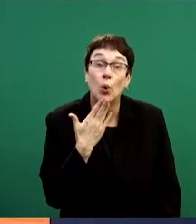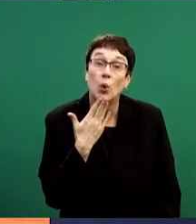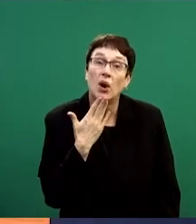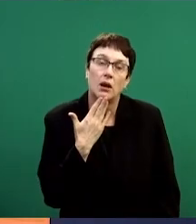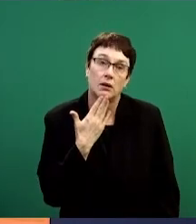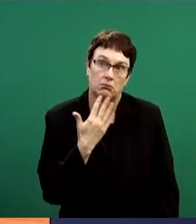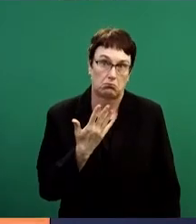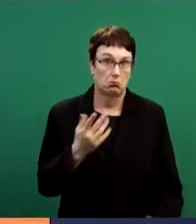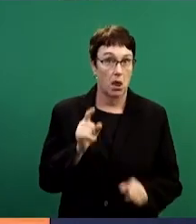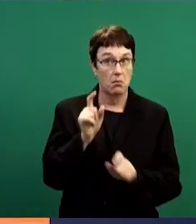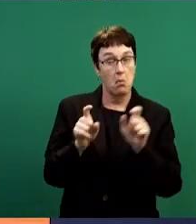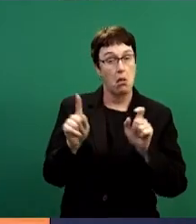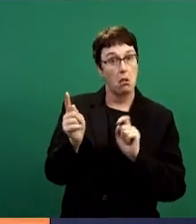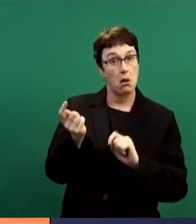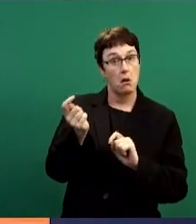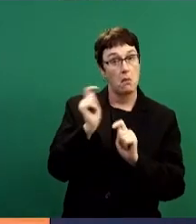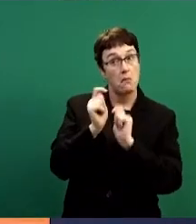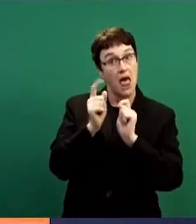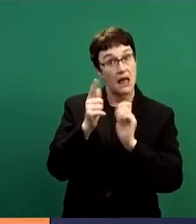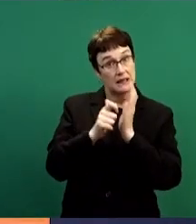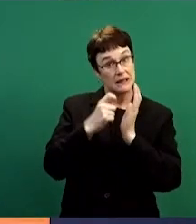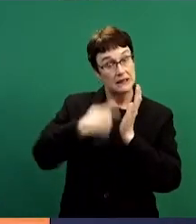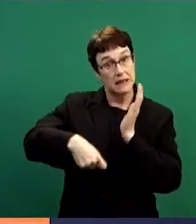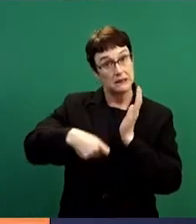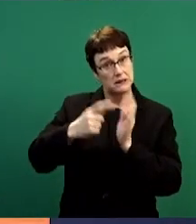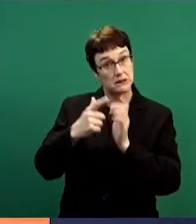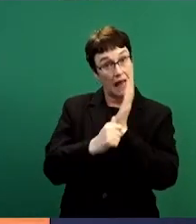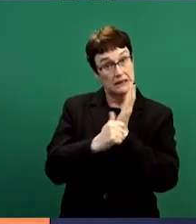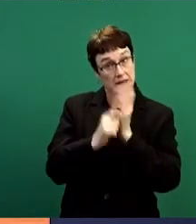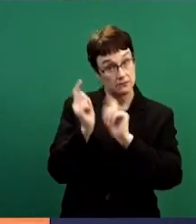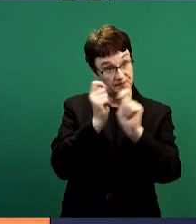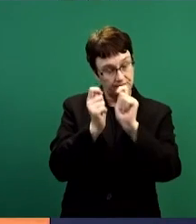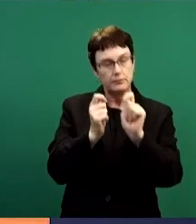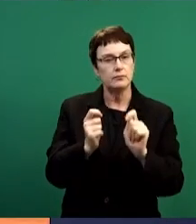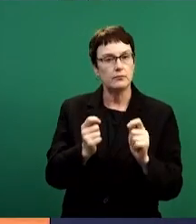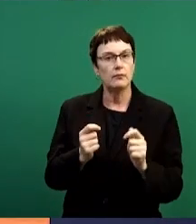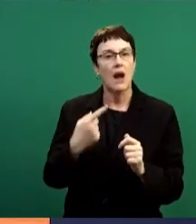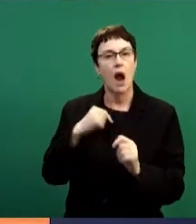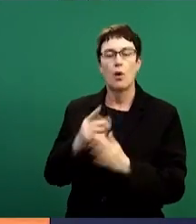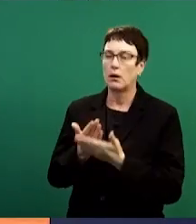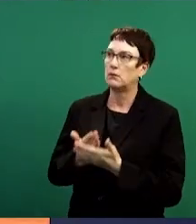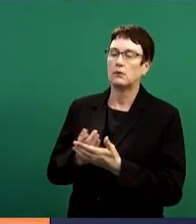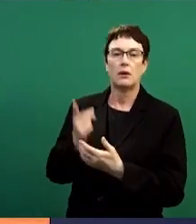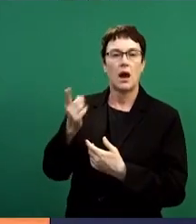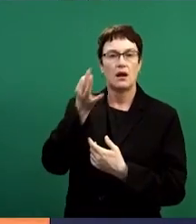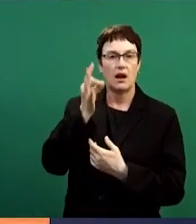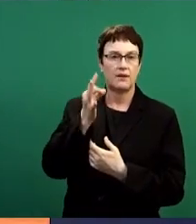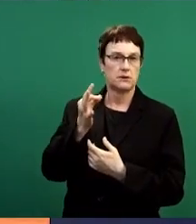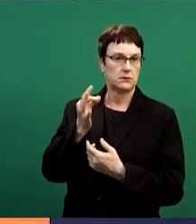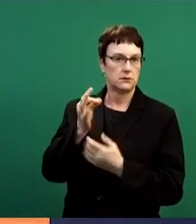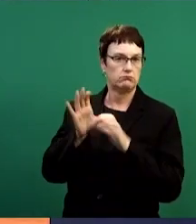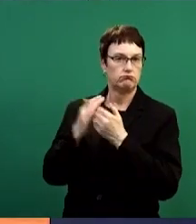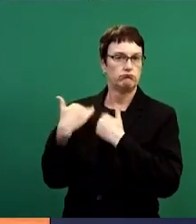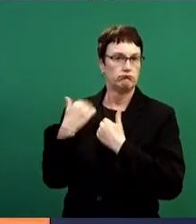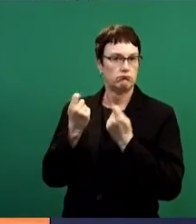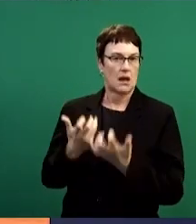Treasury and say, recapitalize. And the National Treasury will say, but on the queue, we have got social grants, we